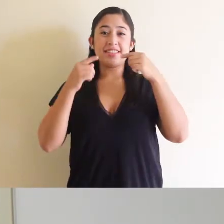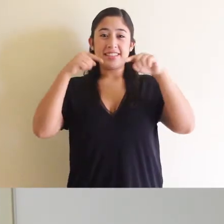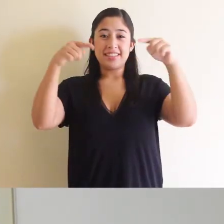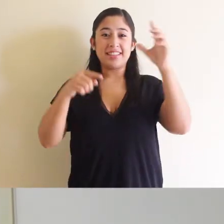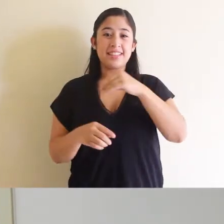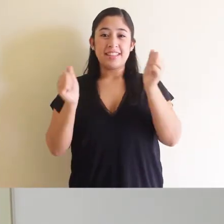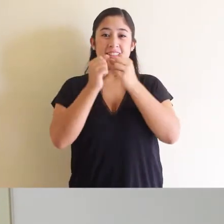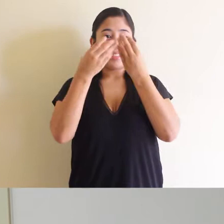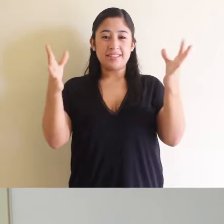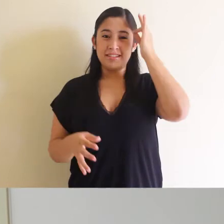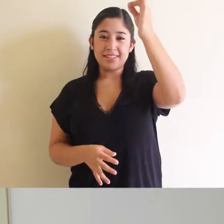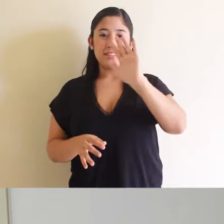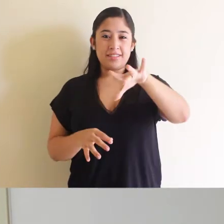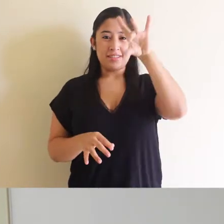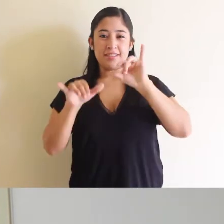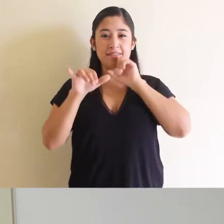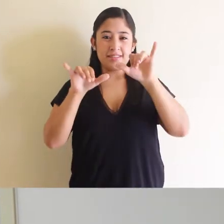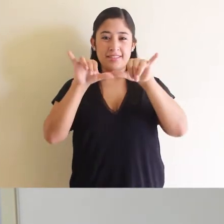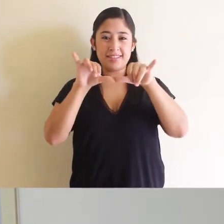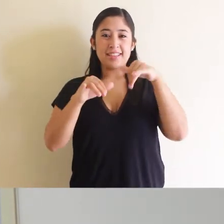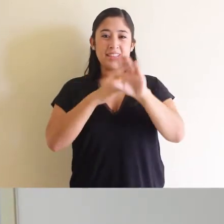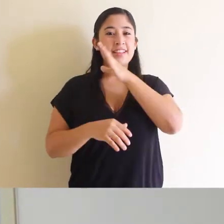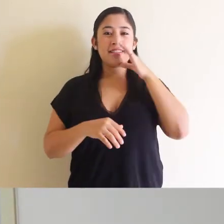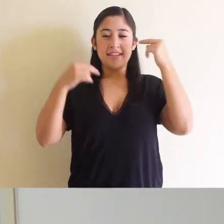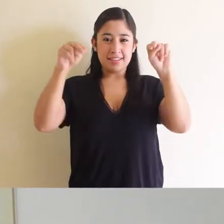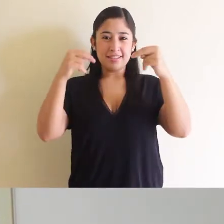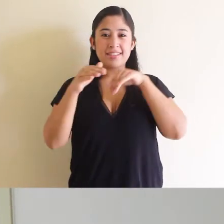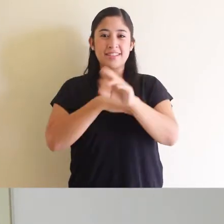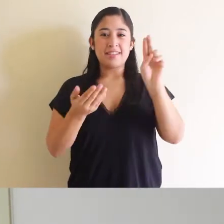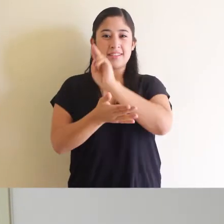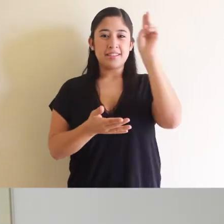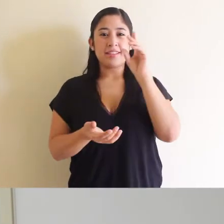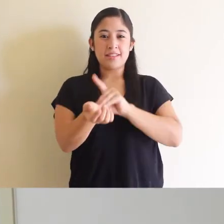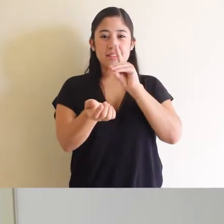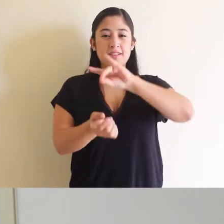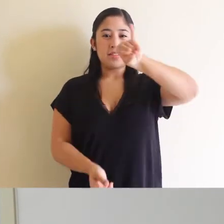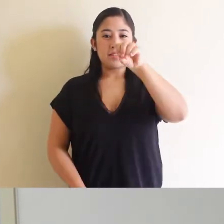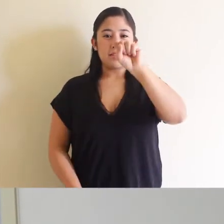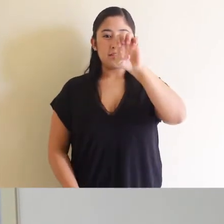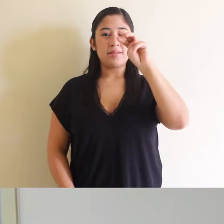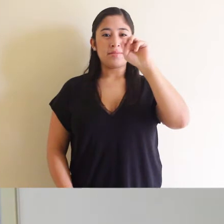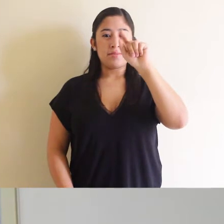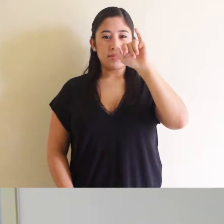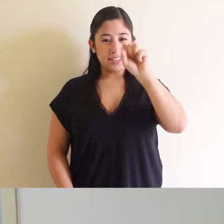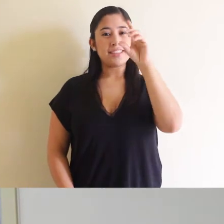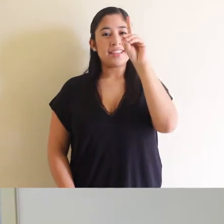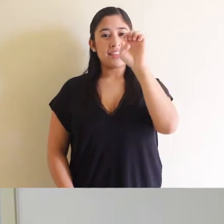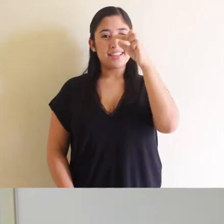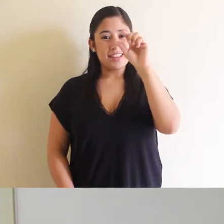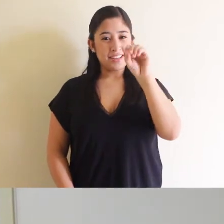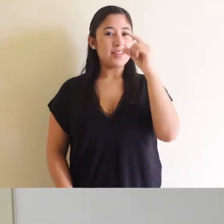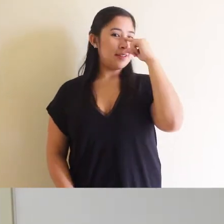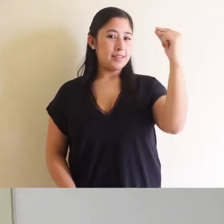successful and future career, your choice is Agribusiness Engineering at Dr. Jose Matias Delgado University. For more information, you can